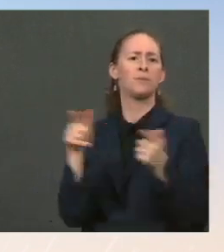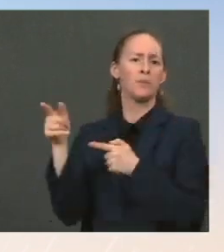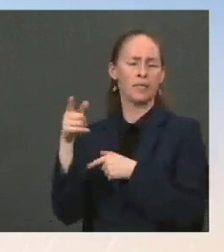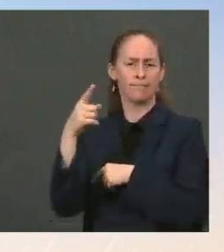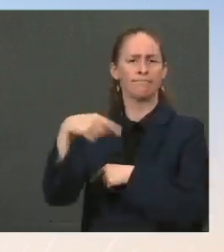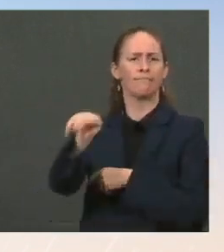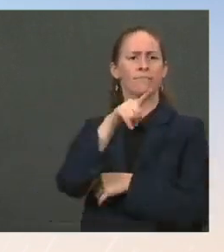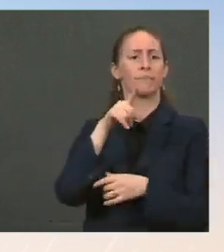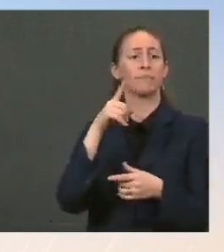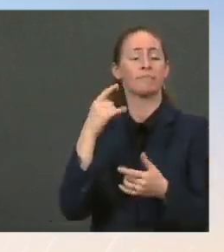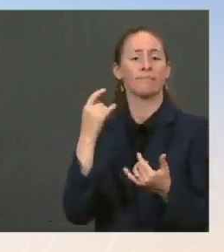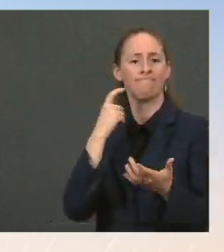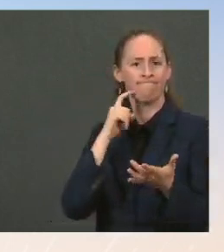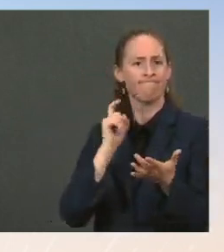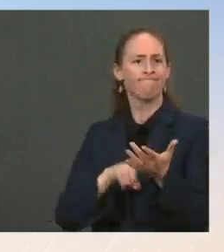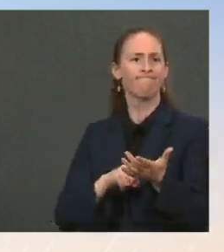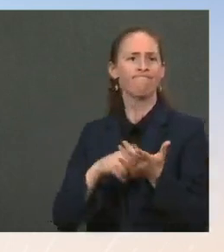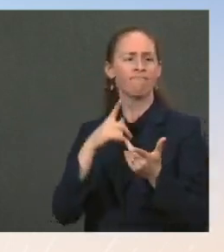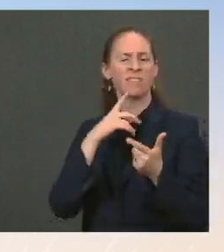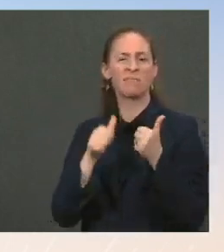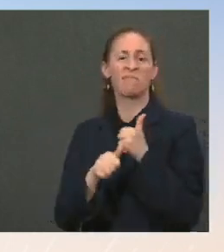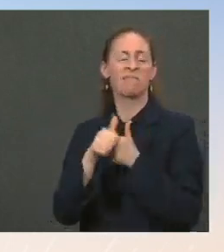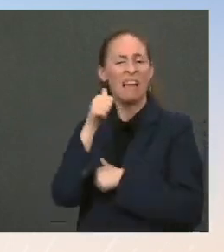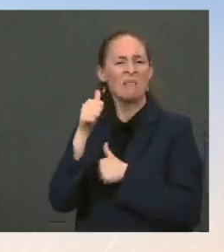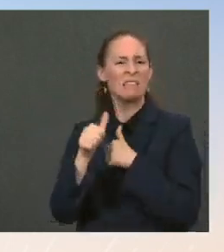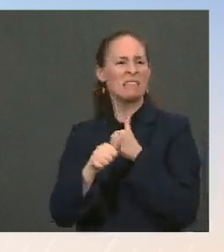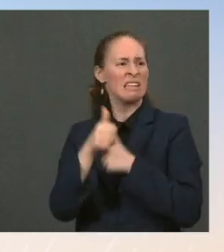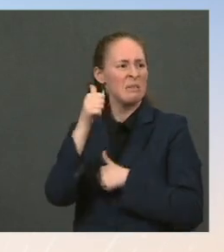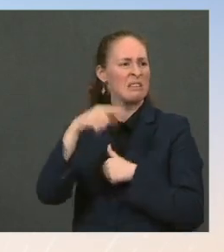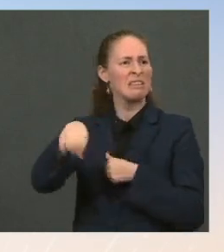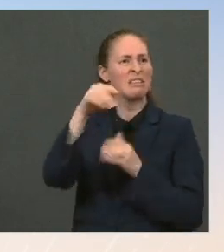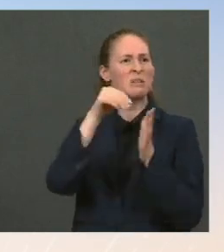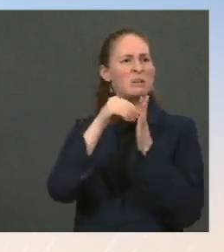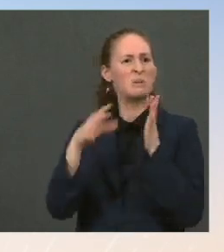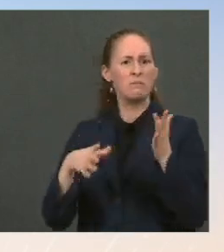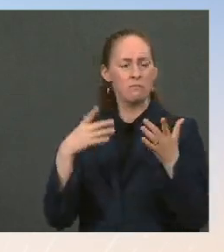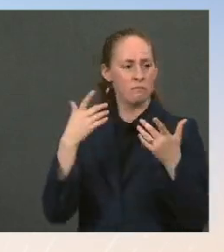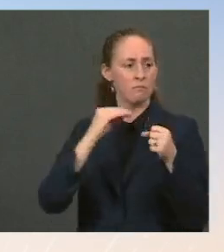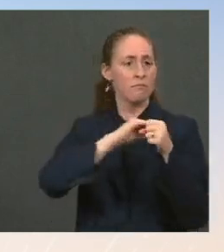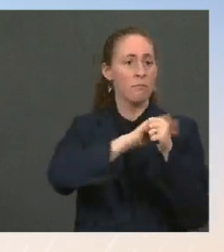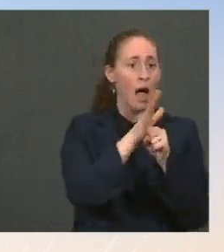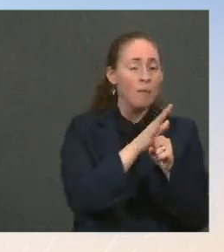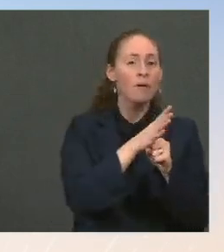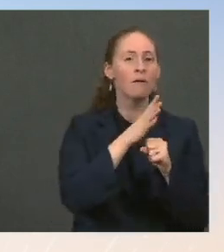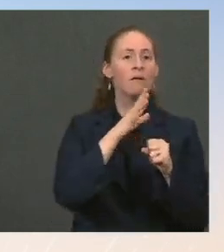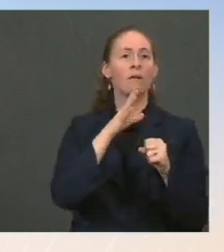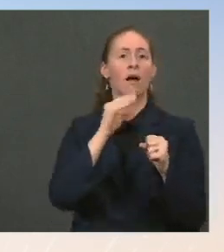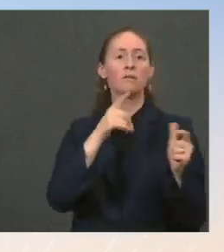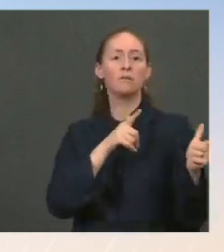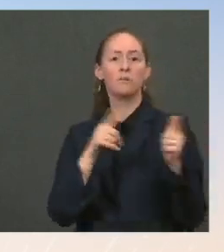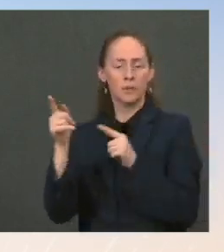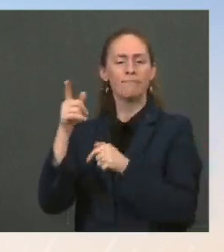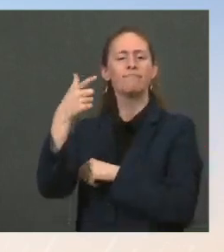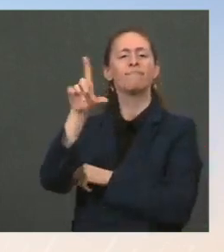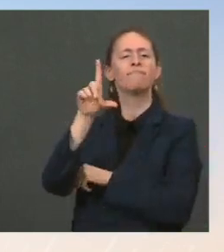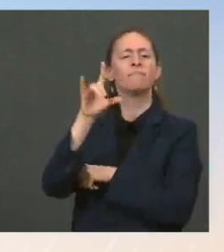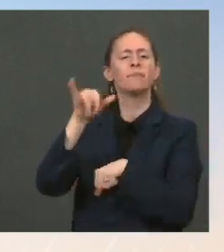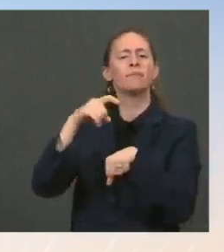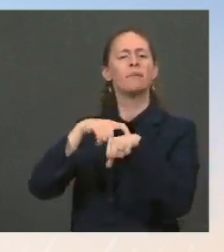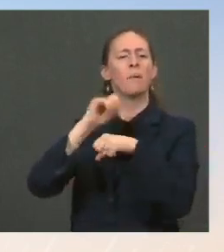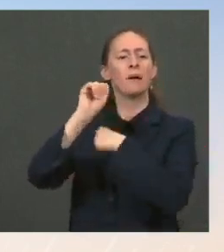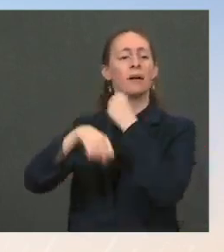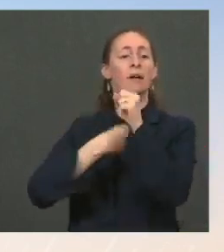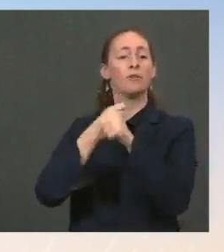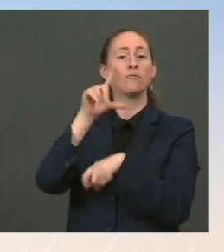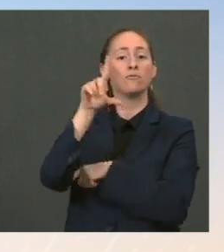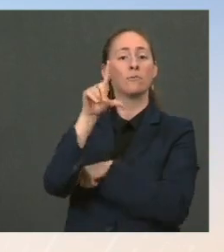been the most dangerous back-to-school period for students since they began tracking the data in 2013. That some 30 instances of gunfire